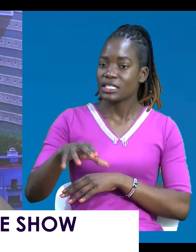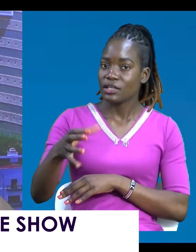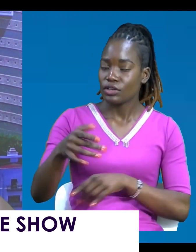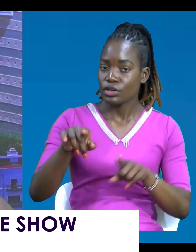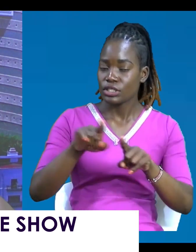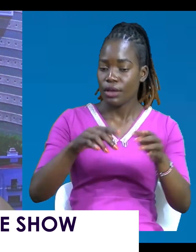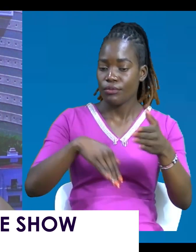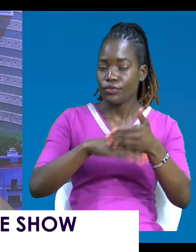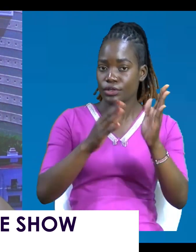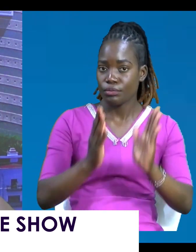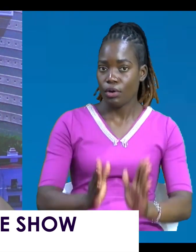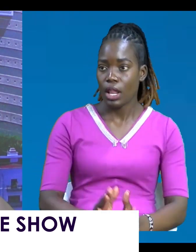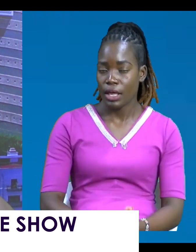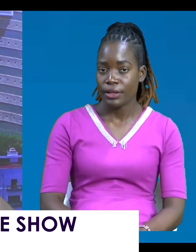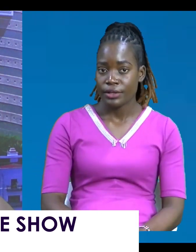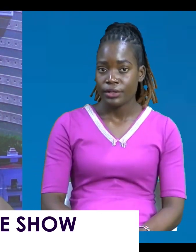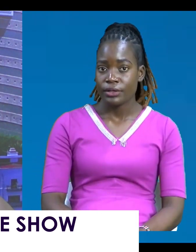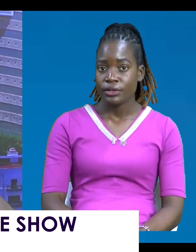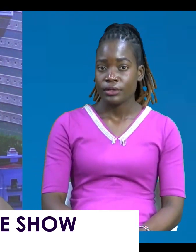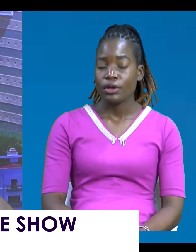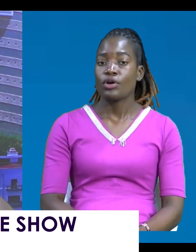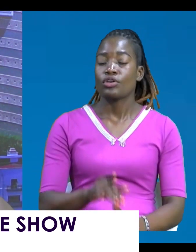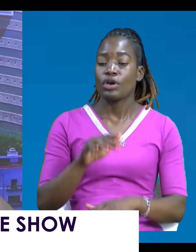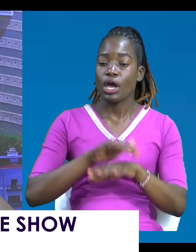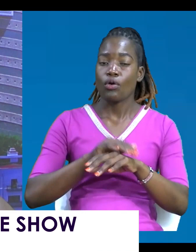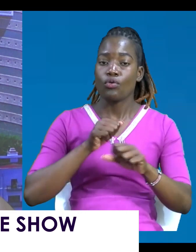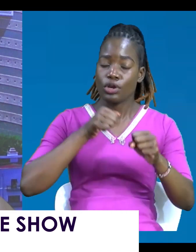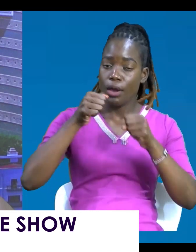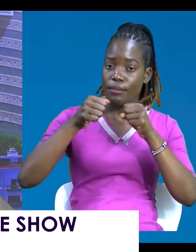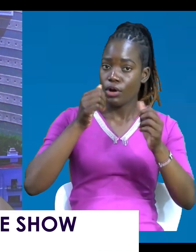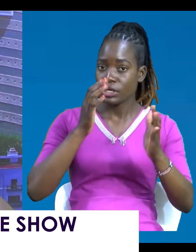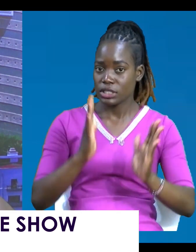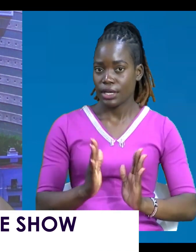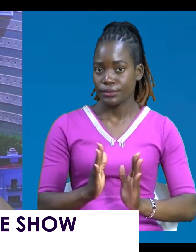soccer player. You're a good boxer.